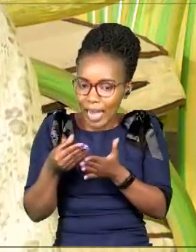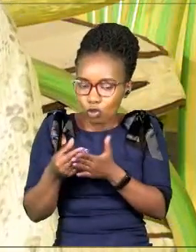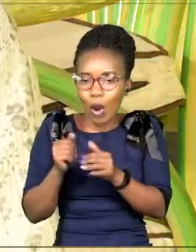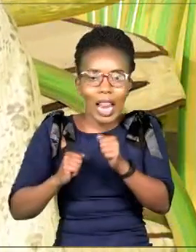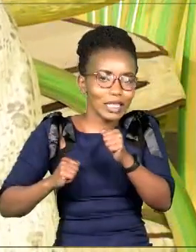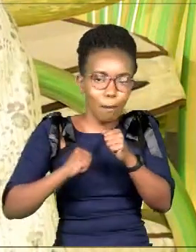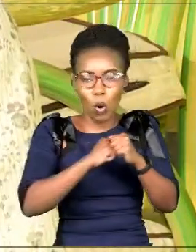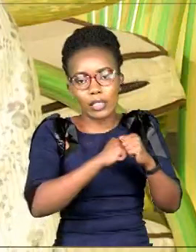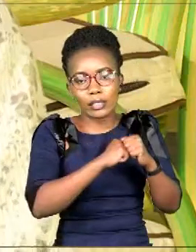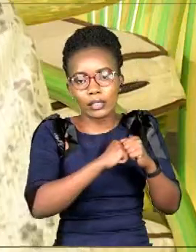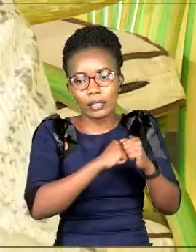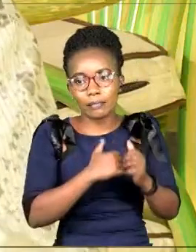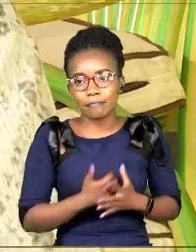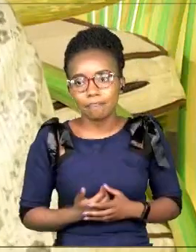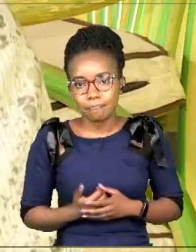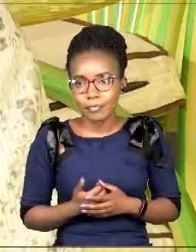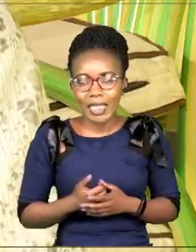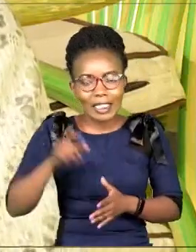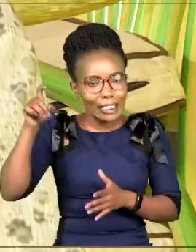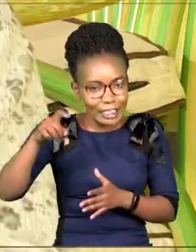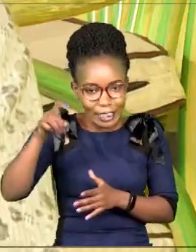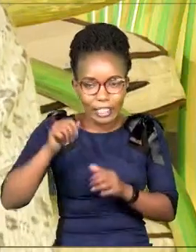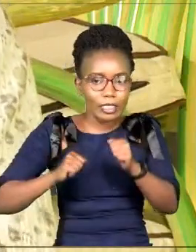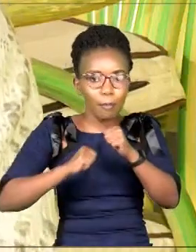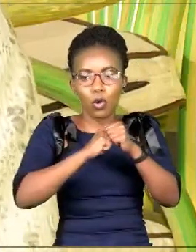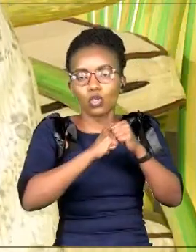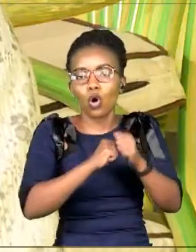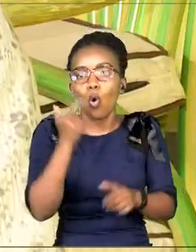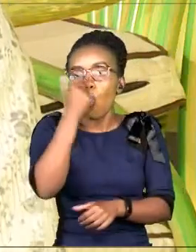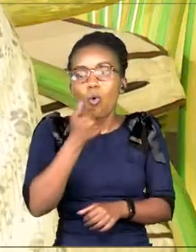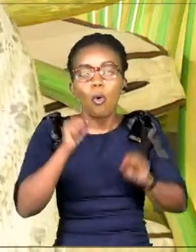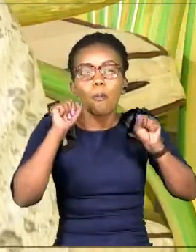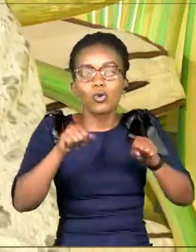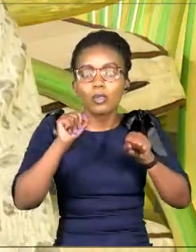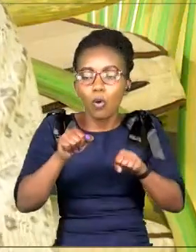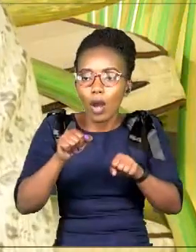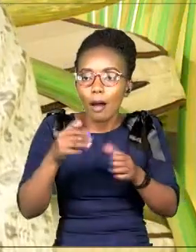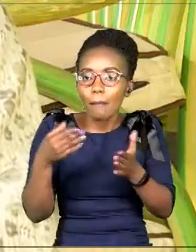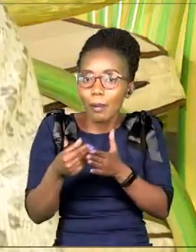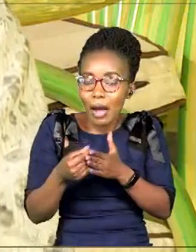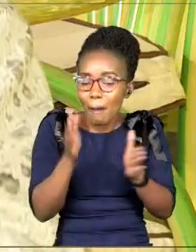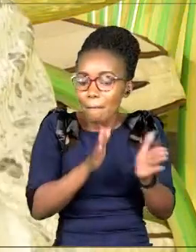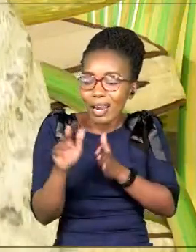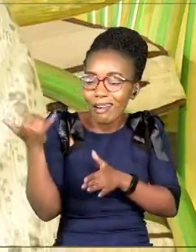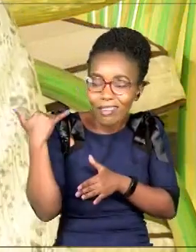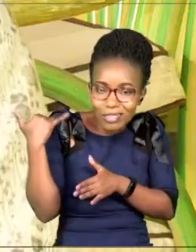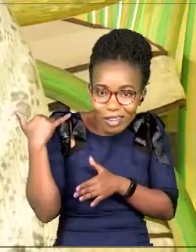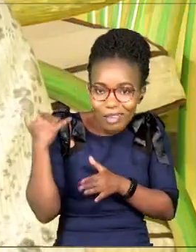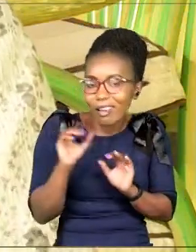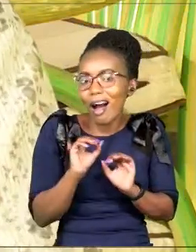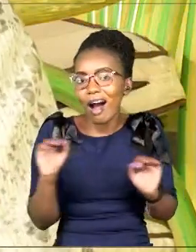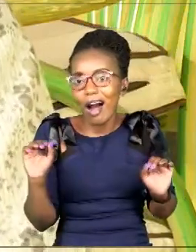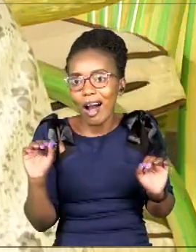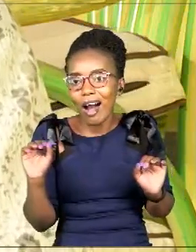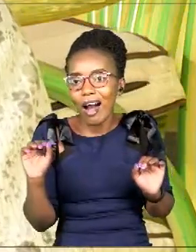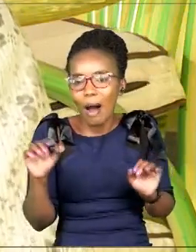support. It needed financing. Who has the capacity to do that? It was not planned yesterday, it was not planned the other day. It